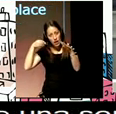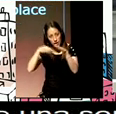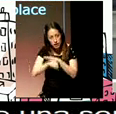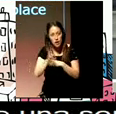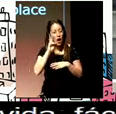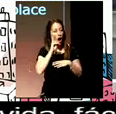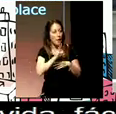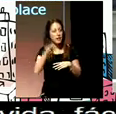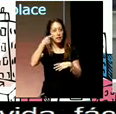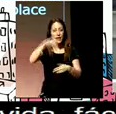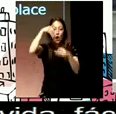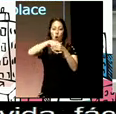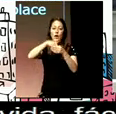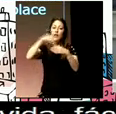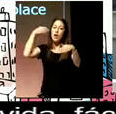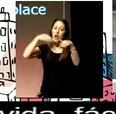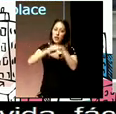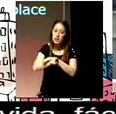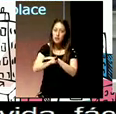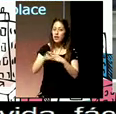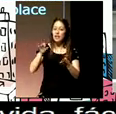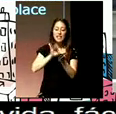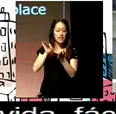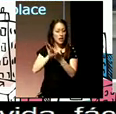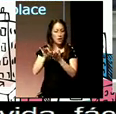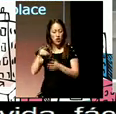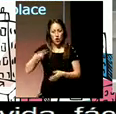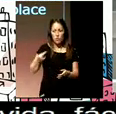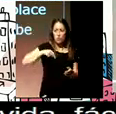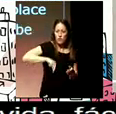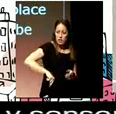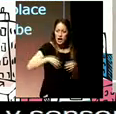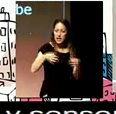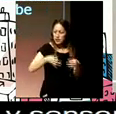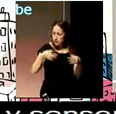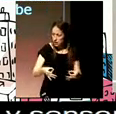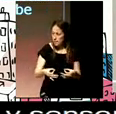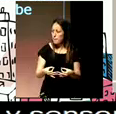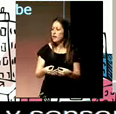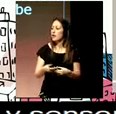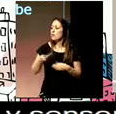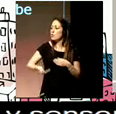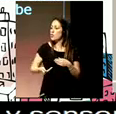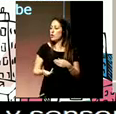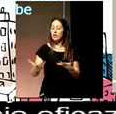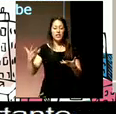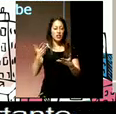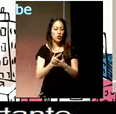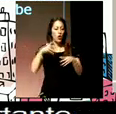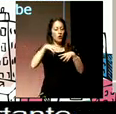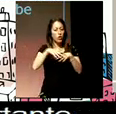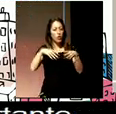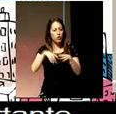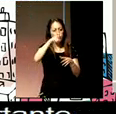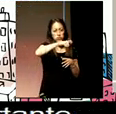content, the information should be accessible, the service must be efficient and professional, and this is something very important.